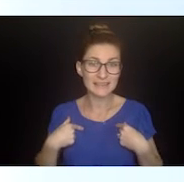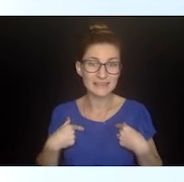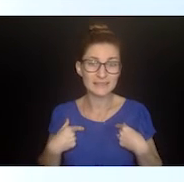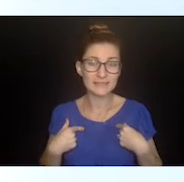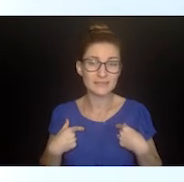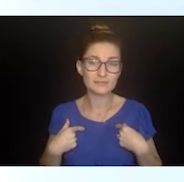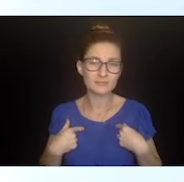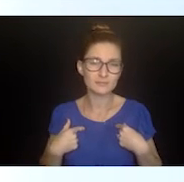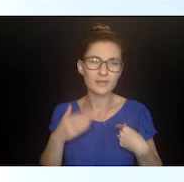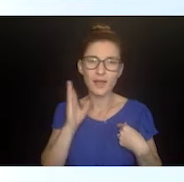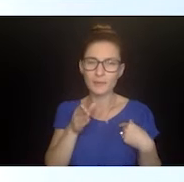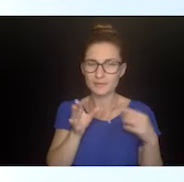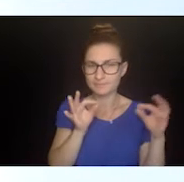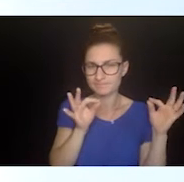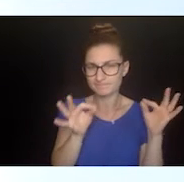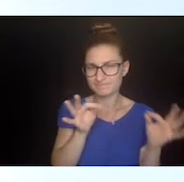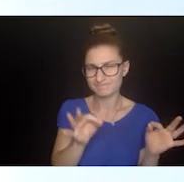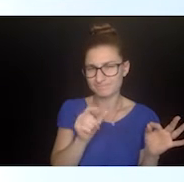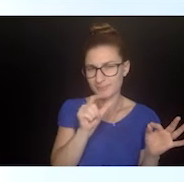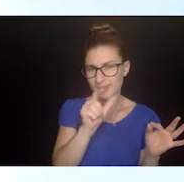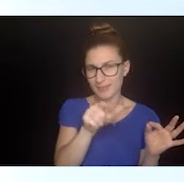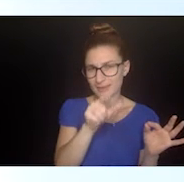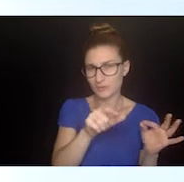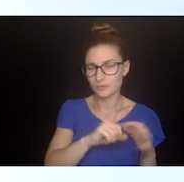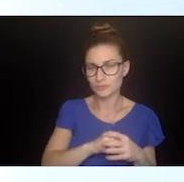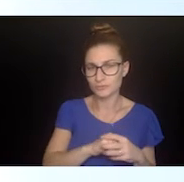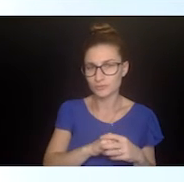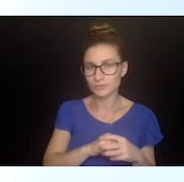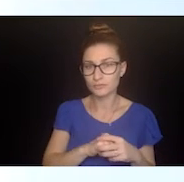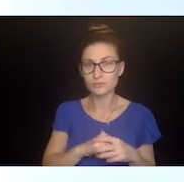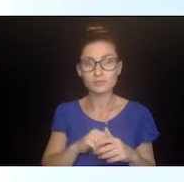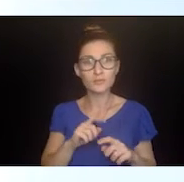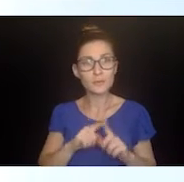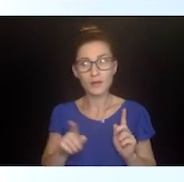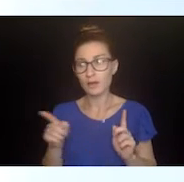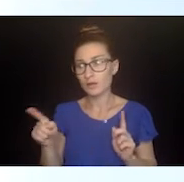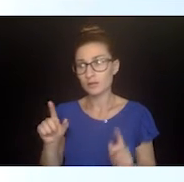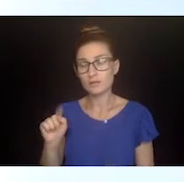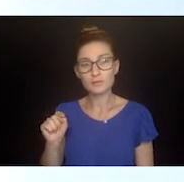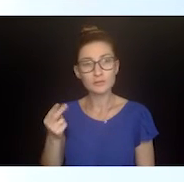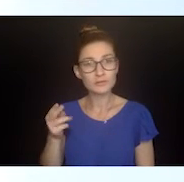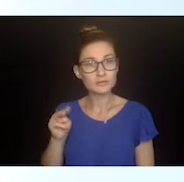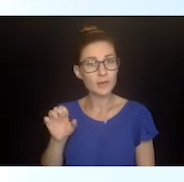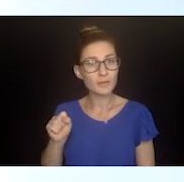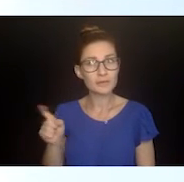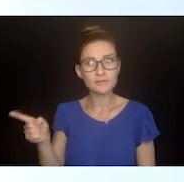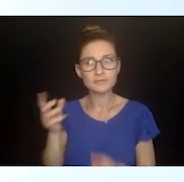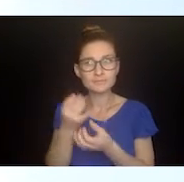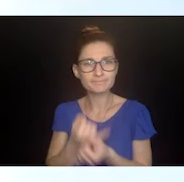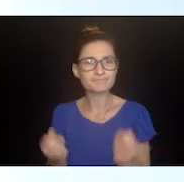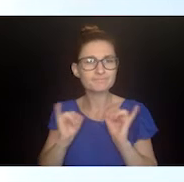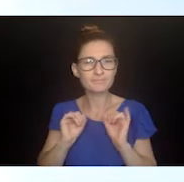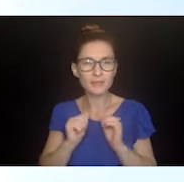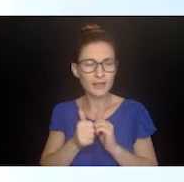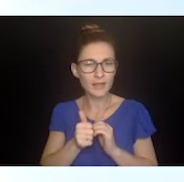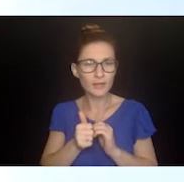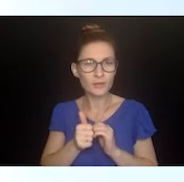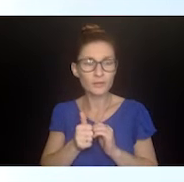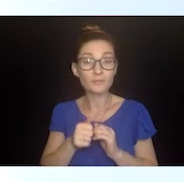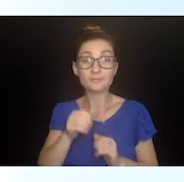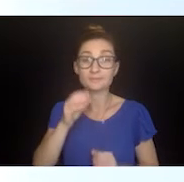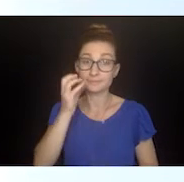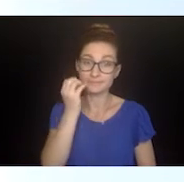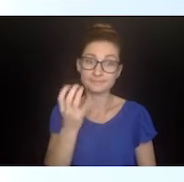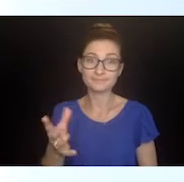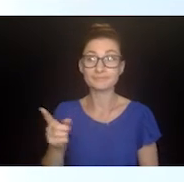And I'll get to that later. But how is Thomas going to be independent? And you know what?